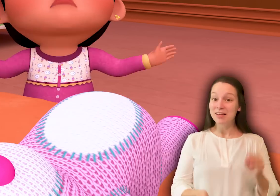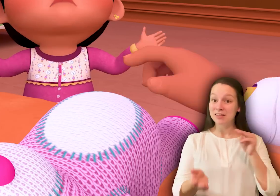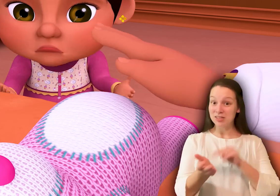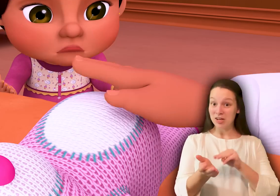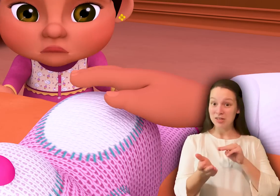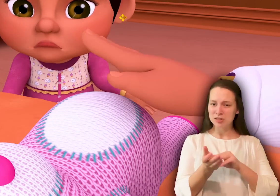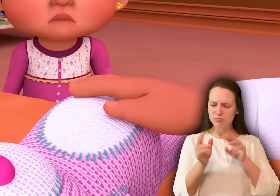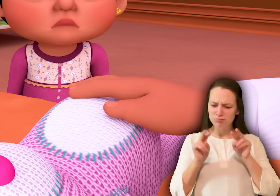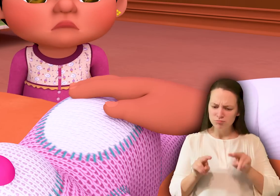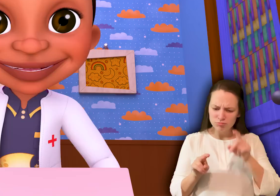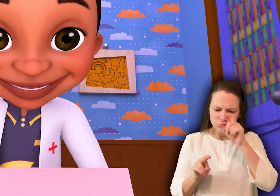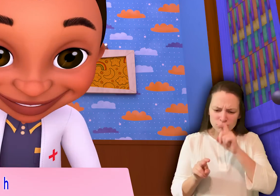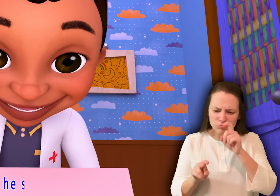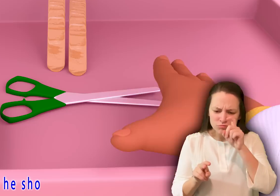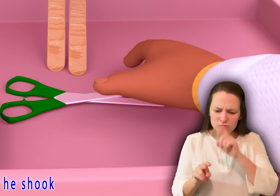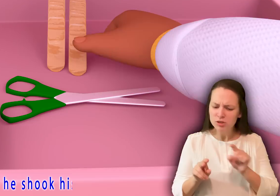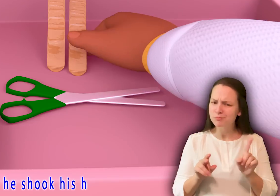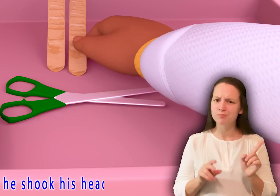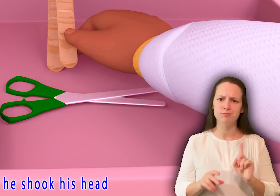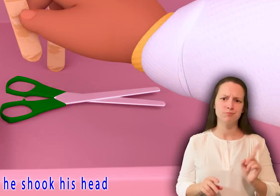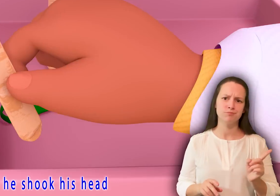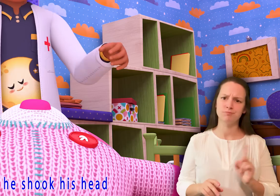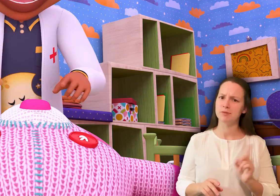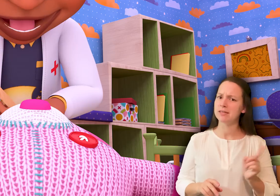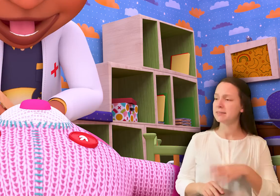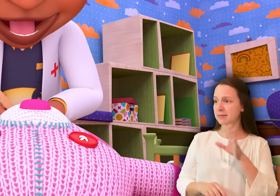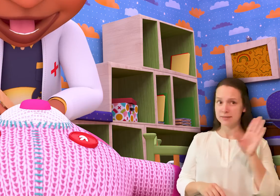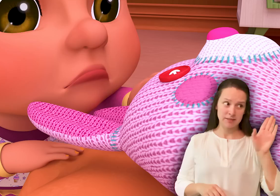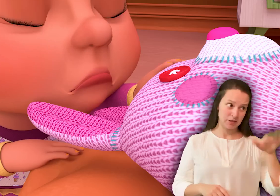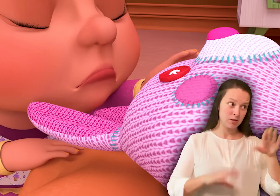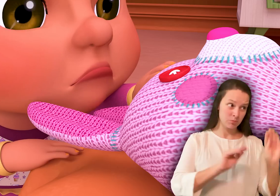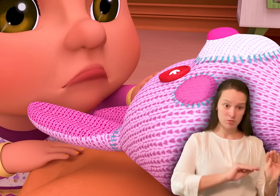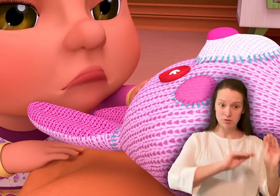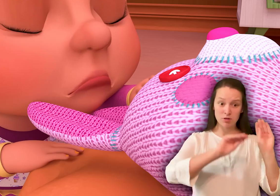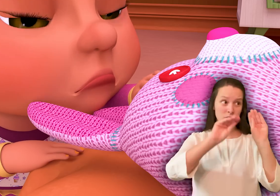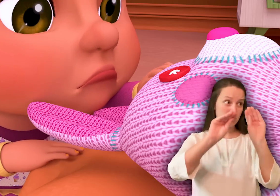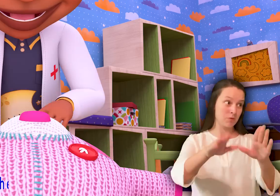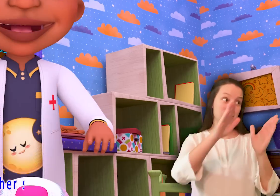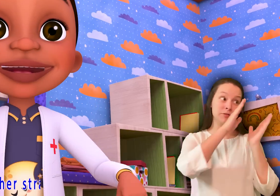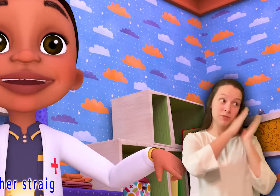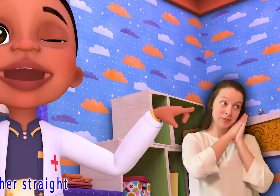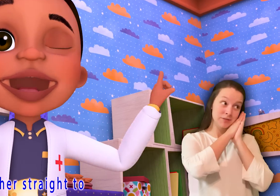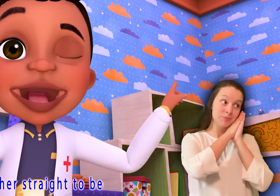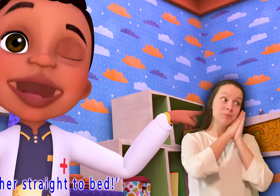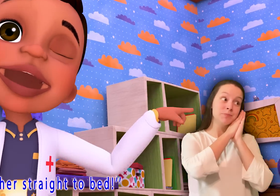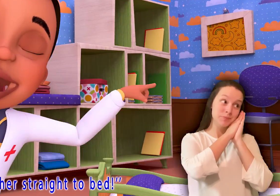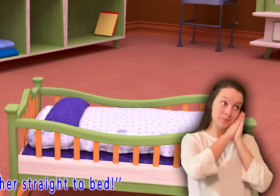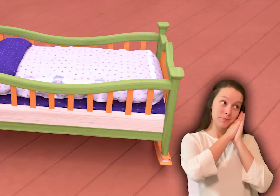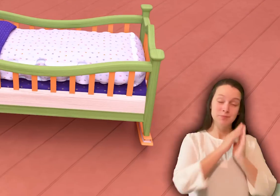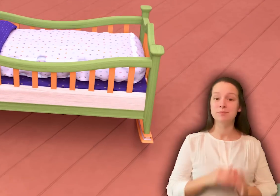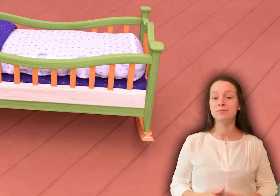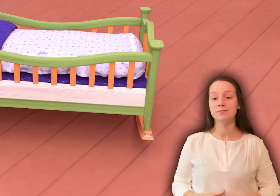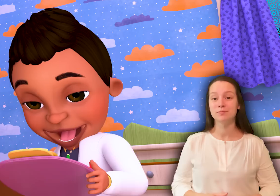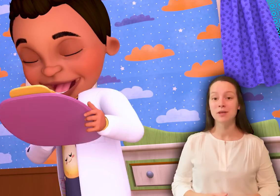t he looked at the dolly and he shook his head and he said Miss Polly put her straight to